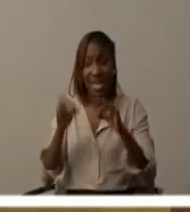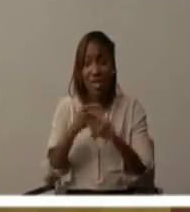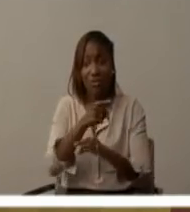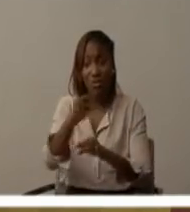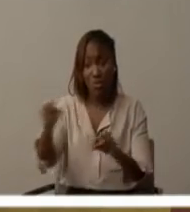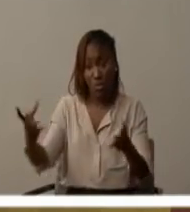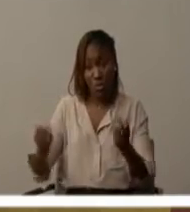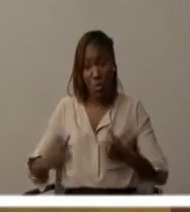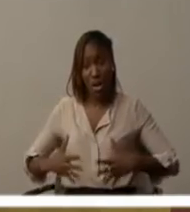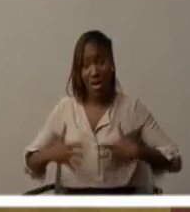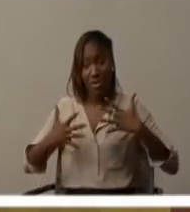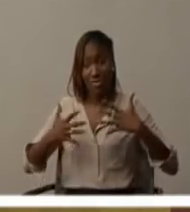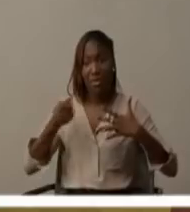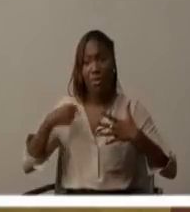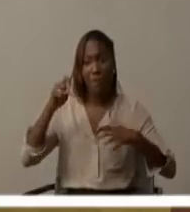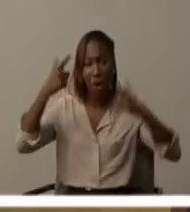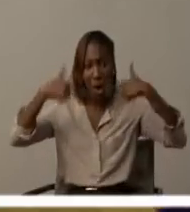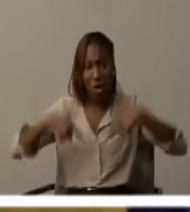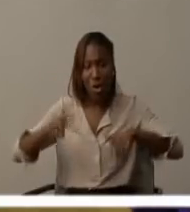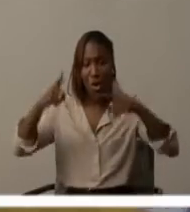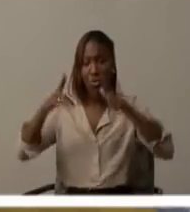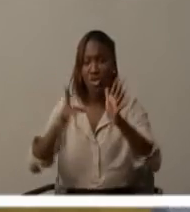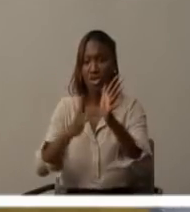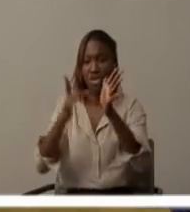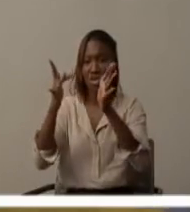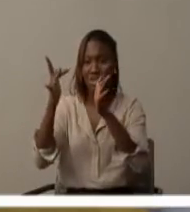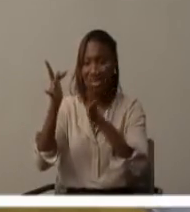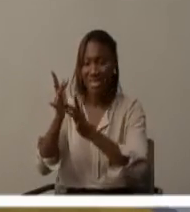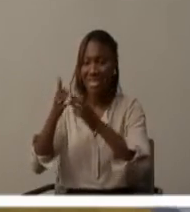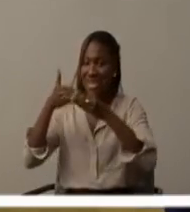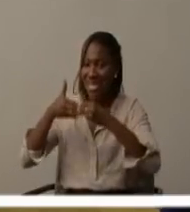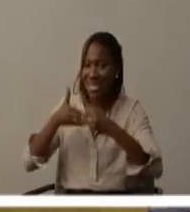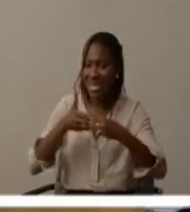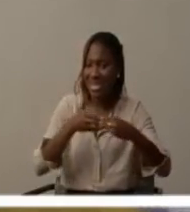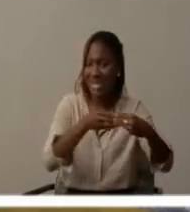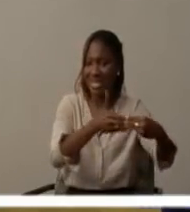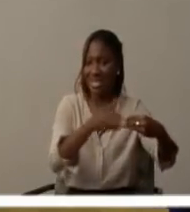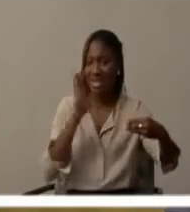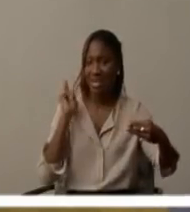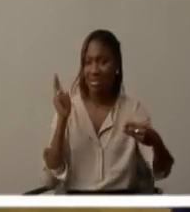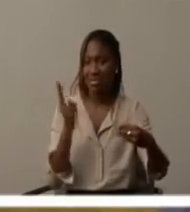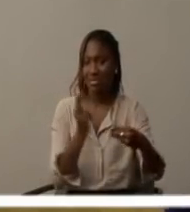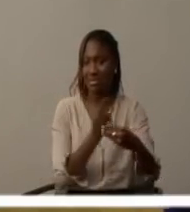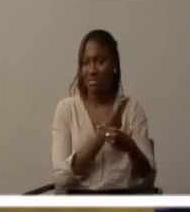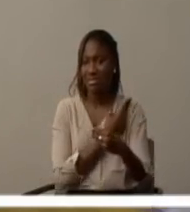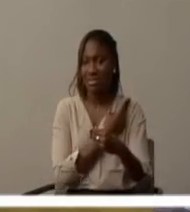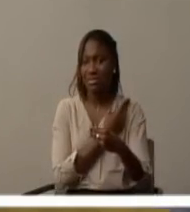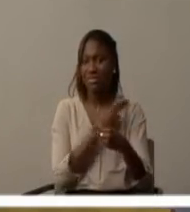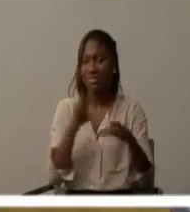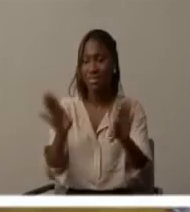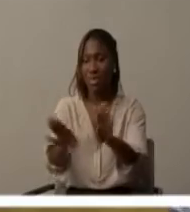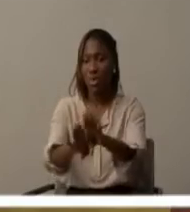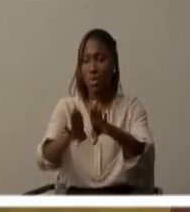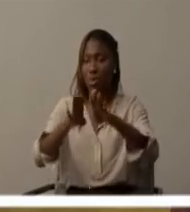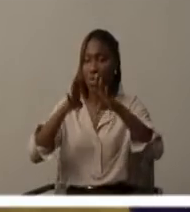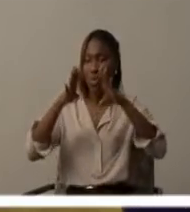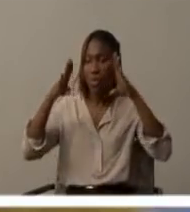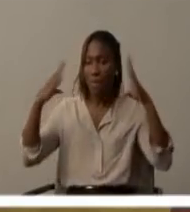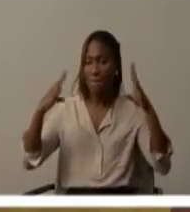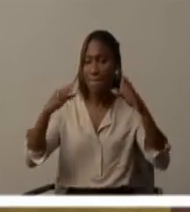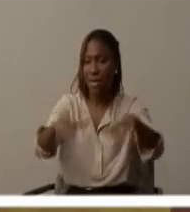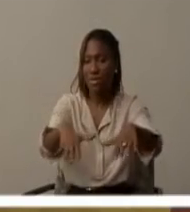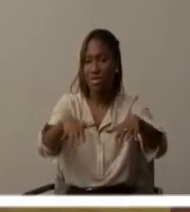allow Jesus to lead us. Open that grave. Open it. That wound that has caused such destruction in your family,